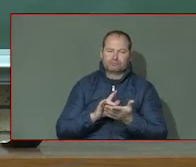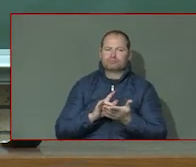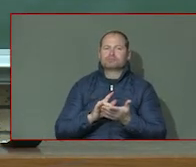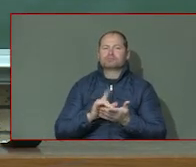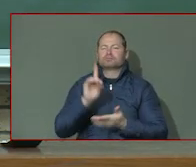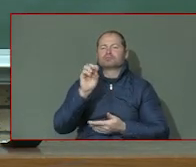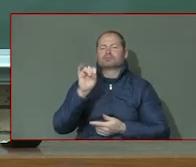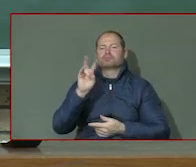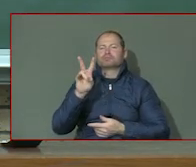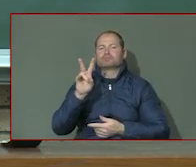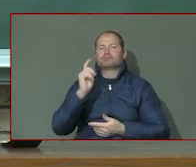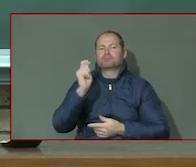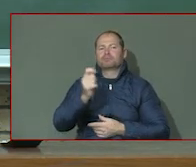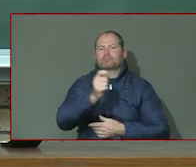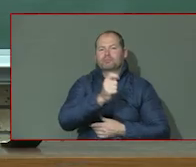dividend payout rate.